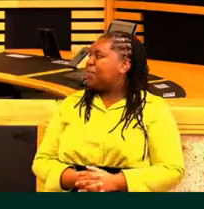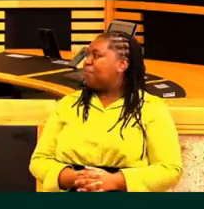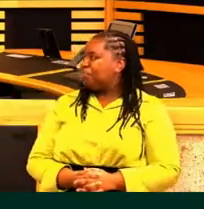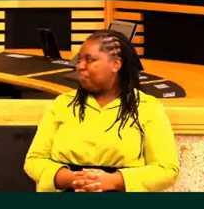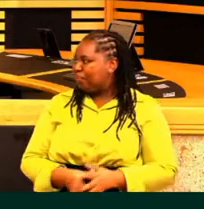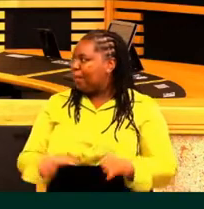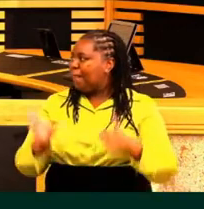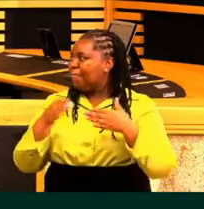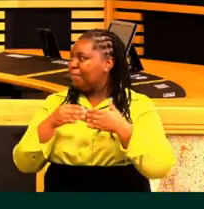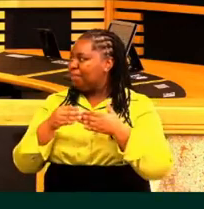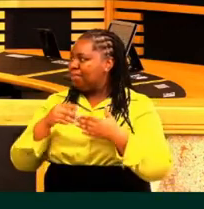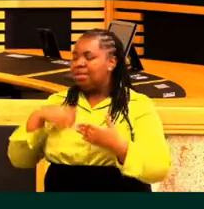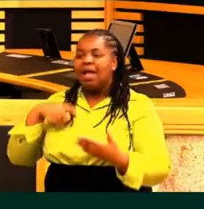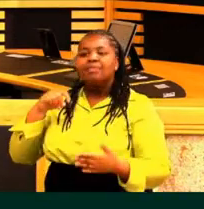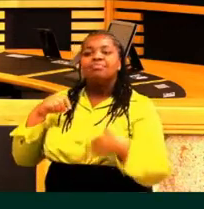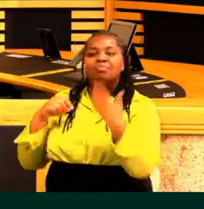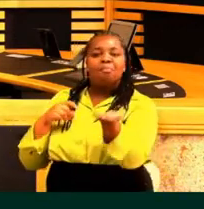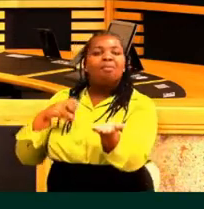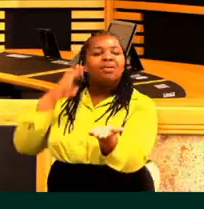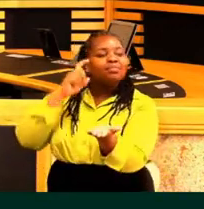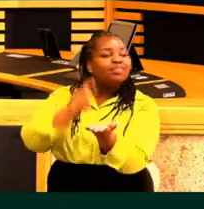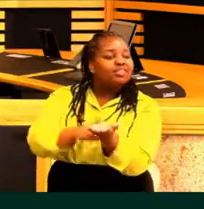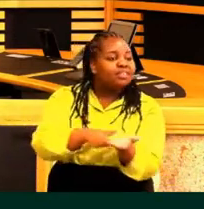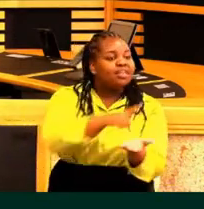I put the motion